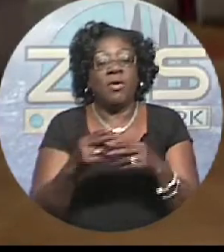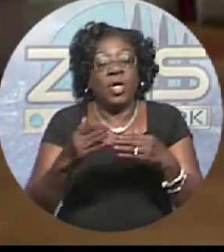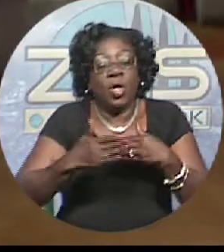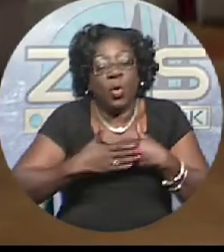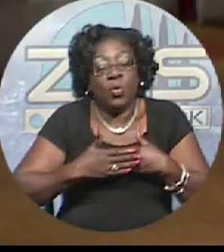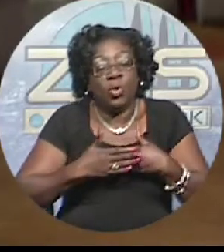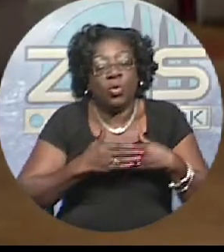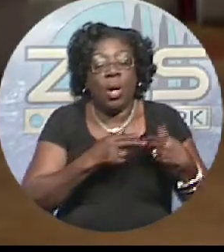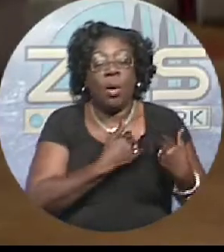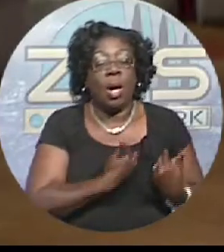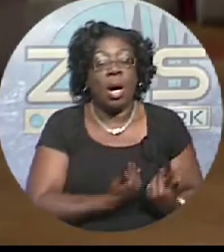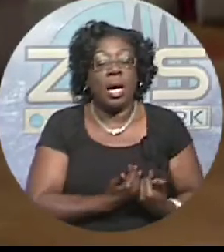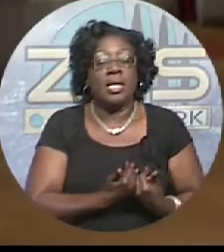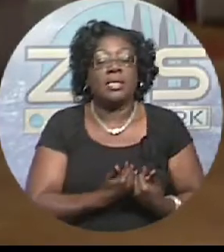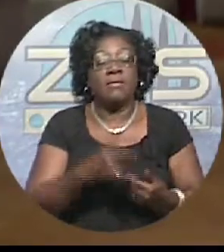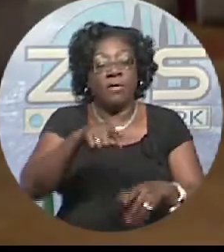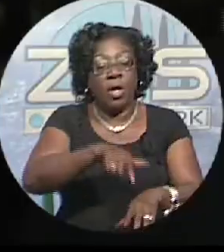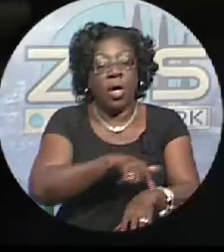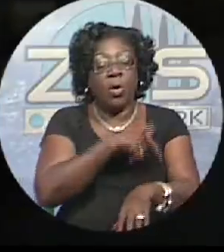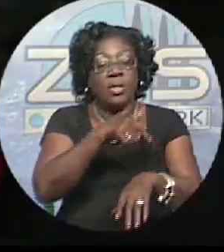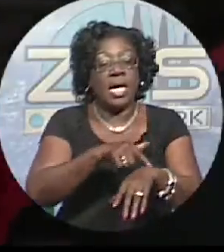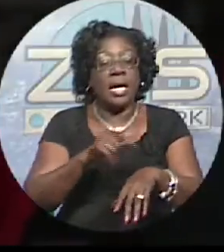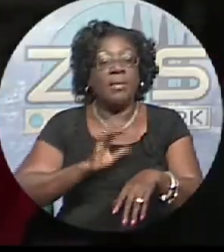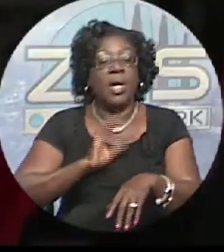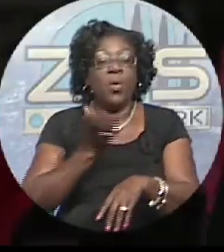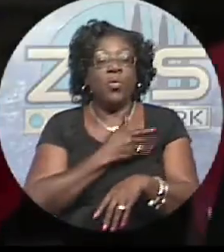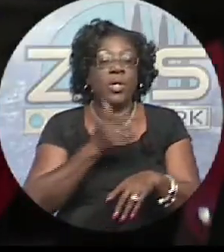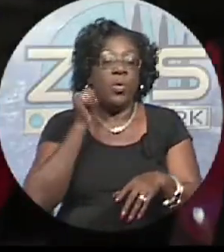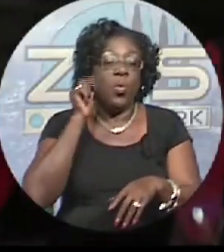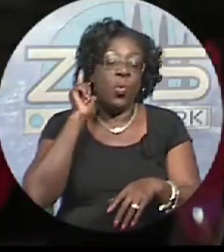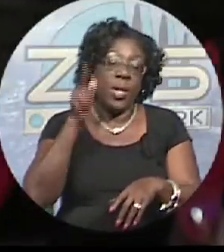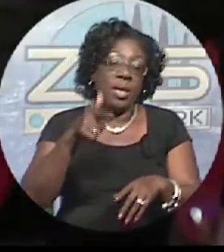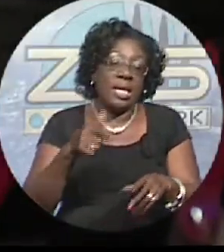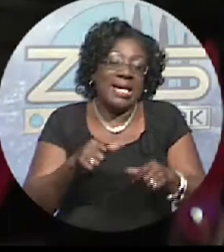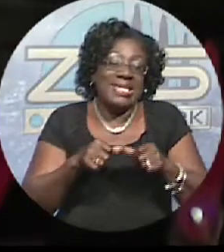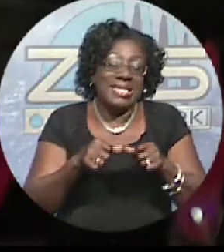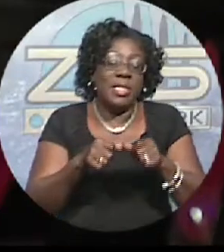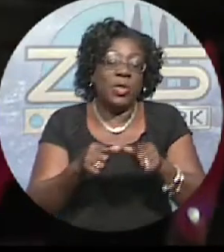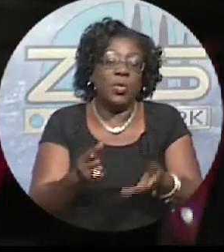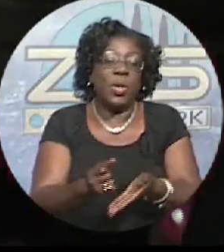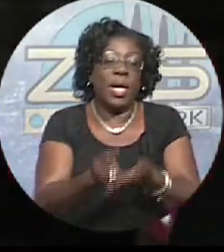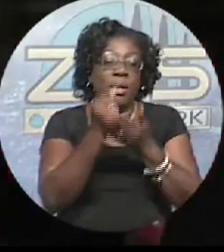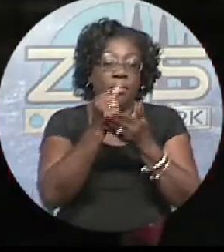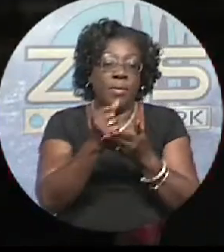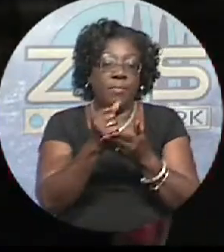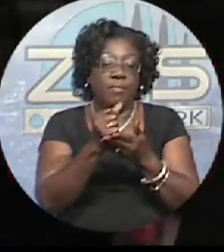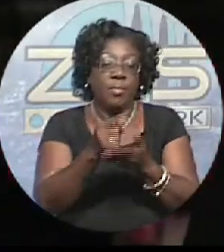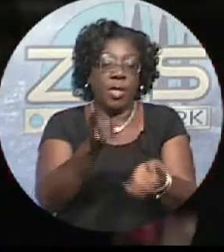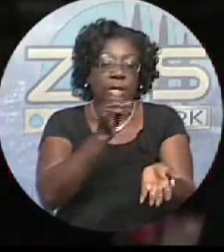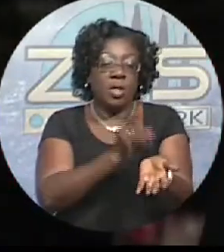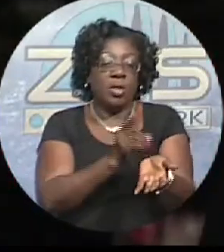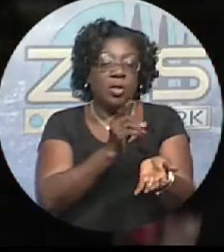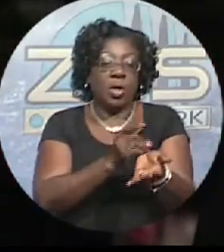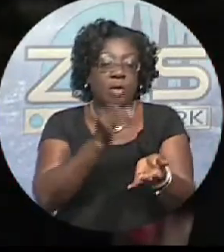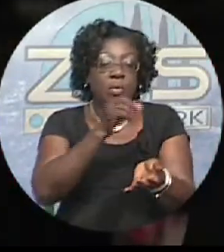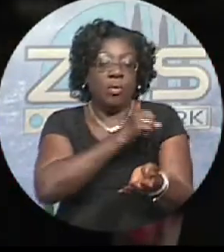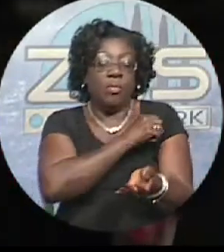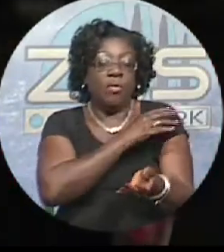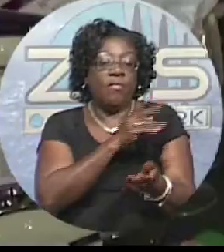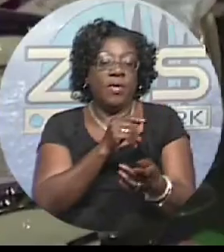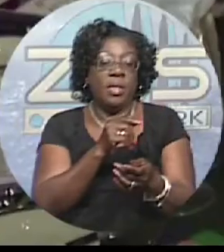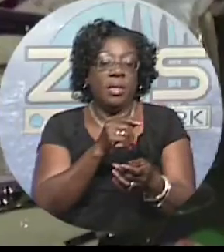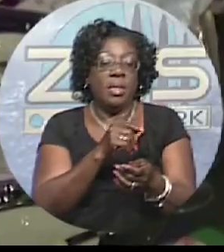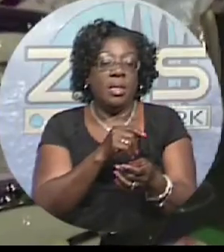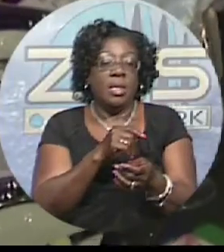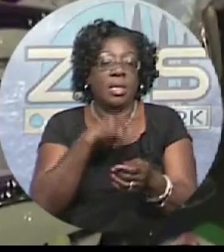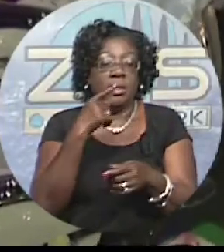long time, and it's something that we will continue to sponsor. Dr. Homer Bloomfield has been a member of the Cancer Society for over 20 years and